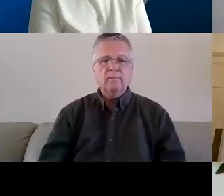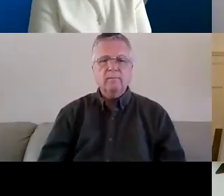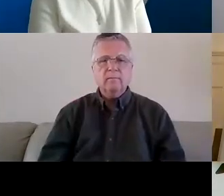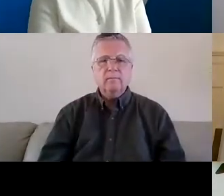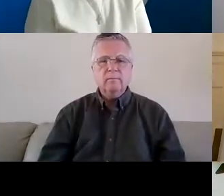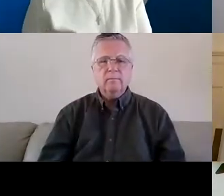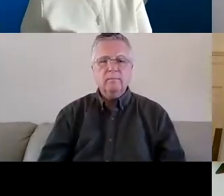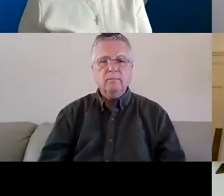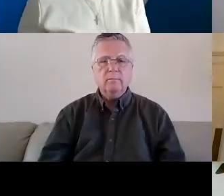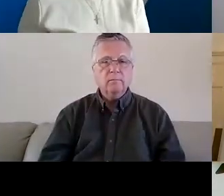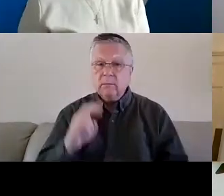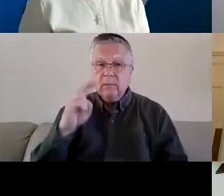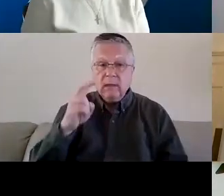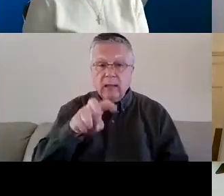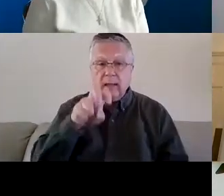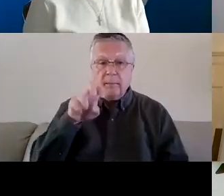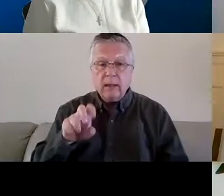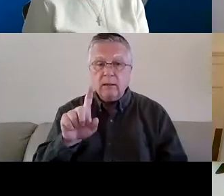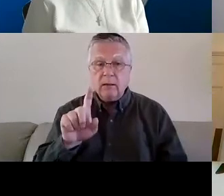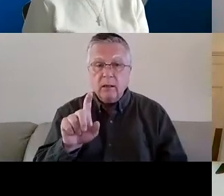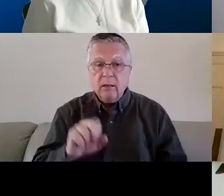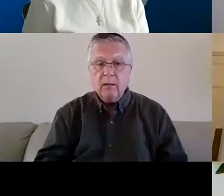Was there a second abstention?